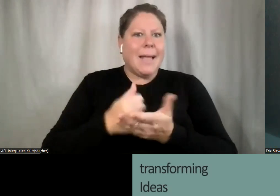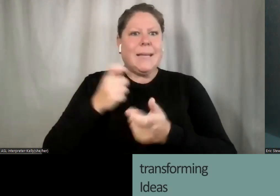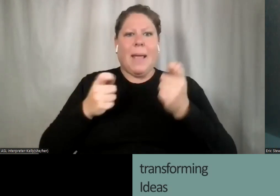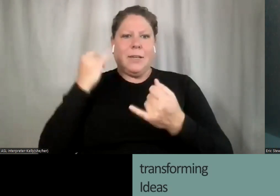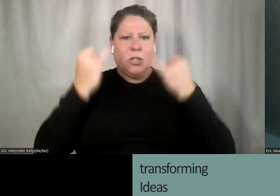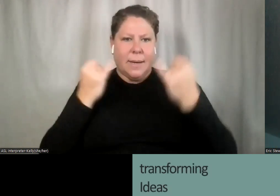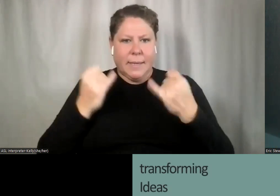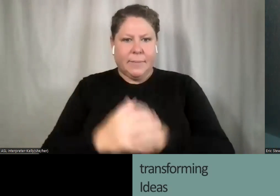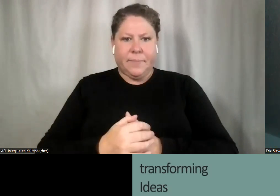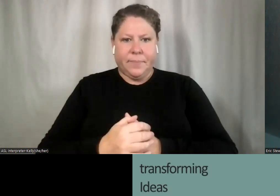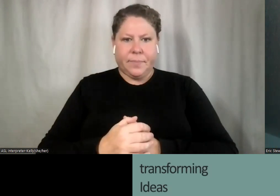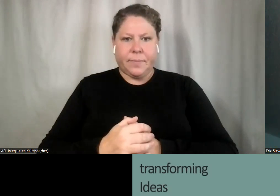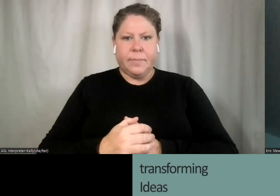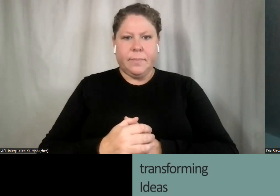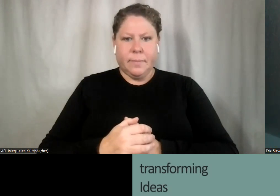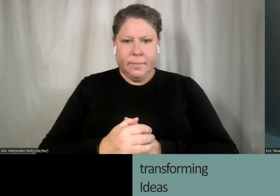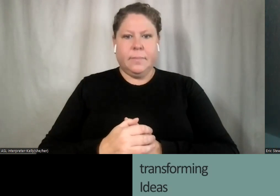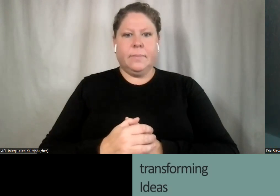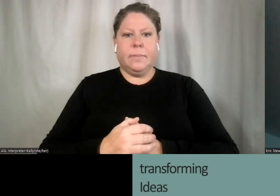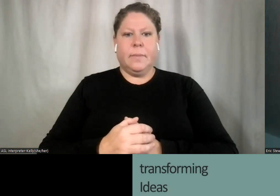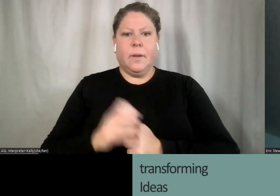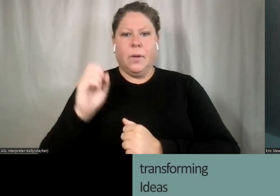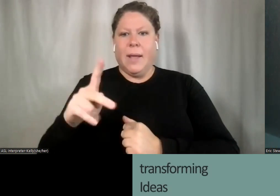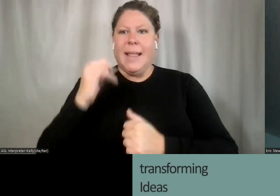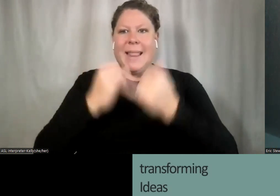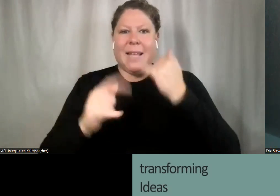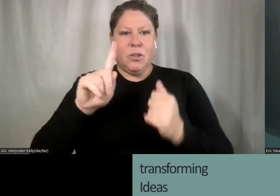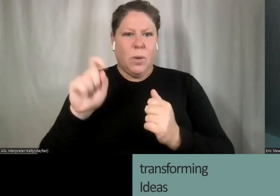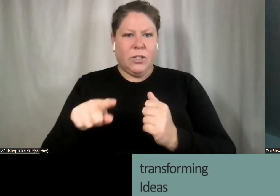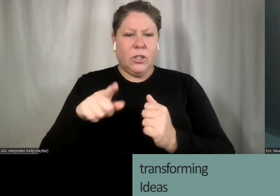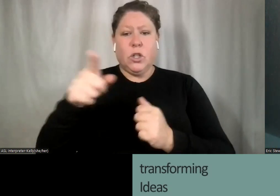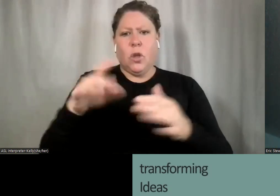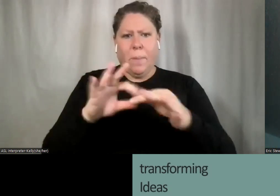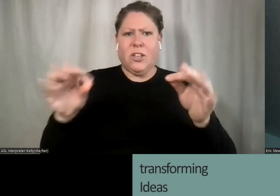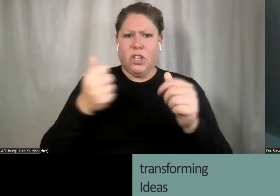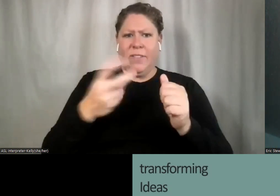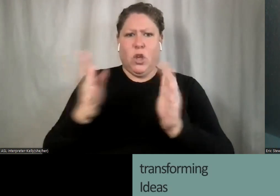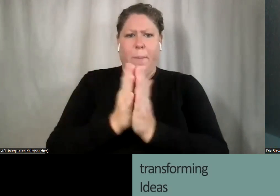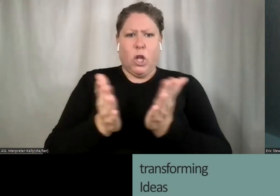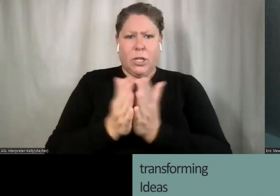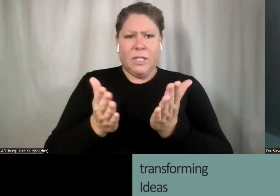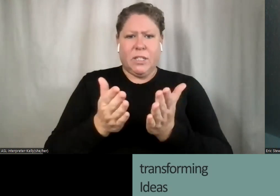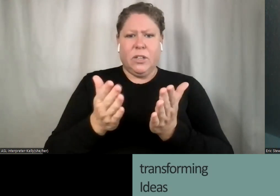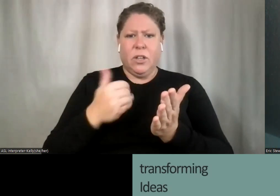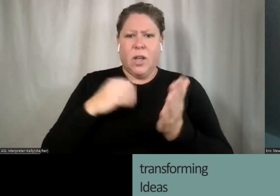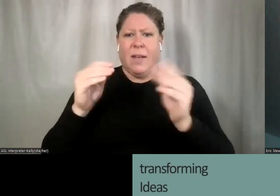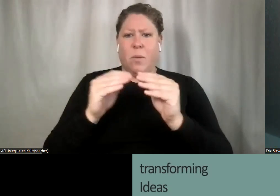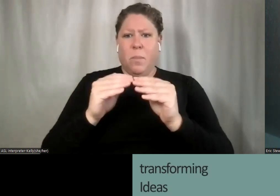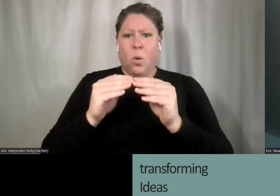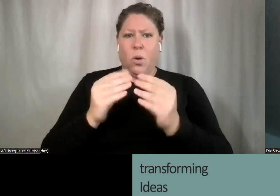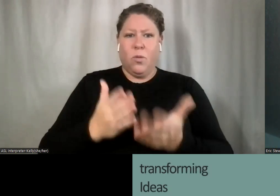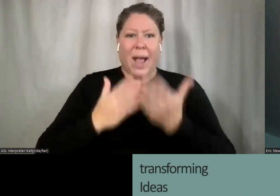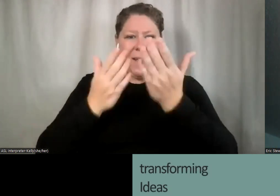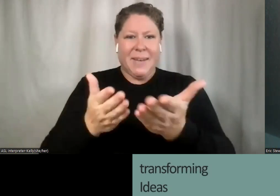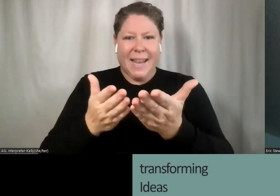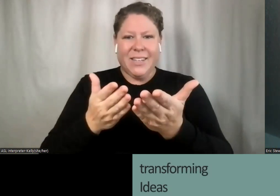Awesome. And okay, very last question. You've mentioned a few books today. Do you have recommendations for what attendees should read? I just put